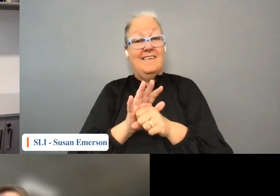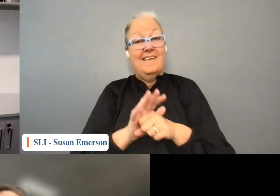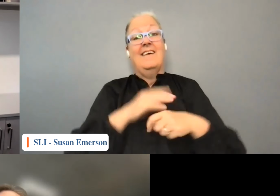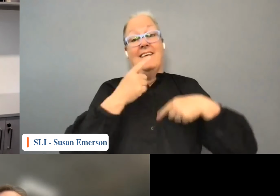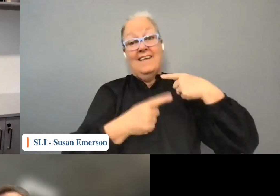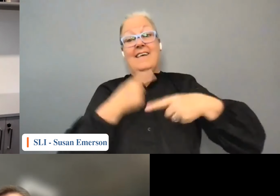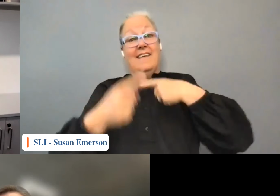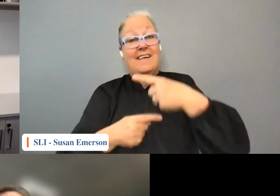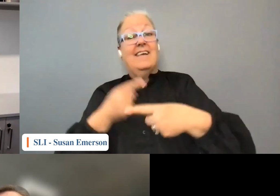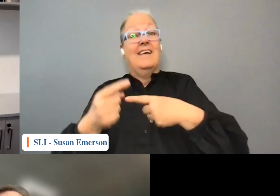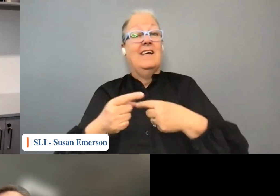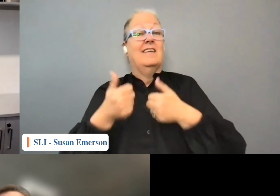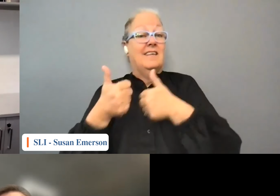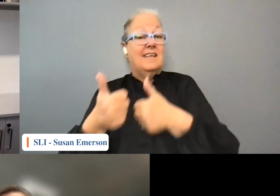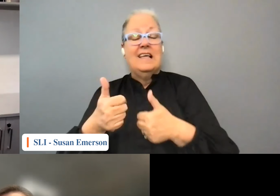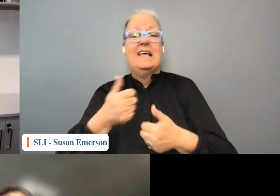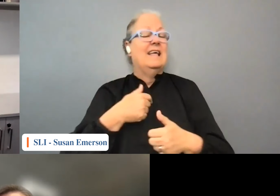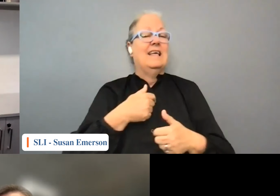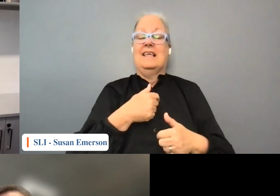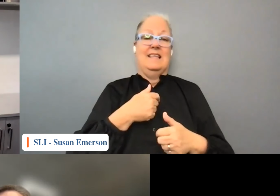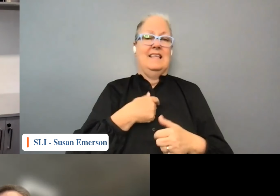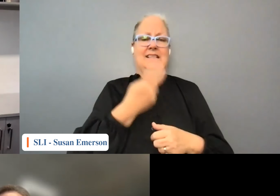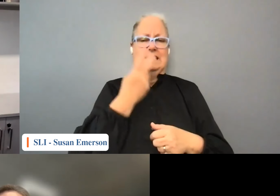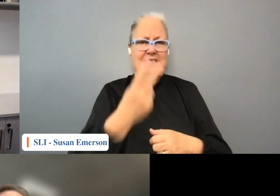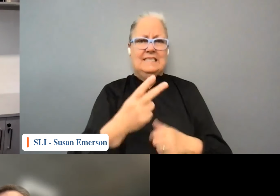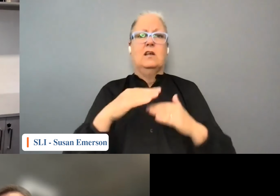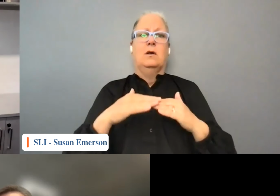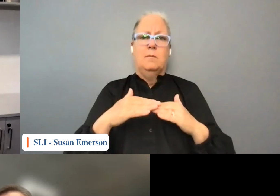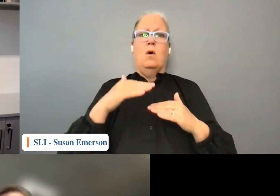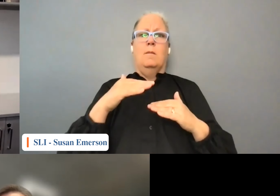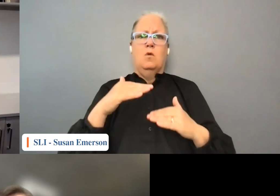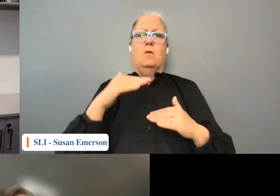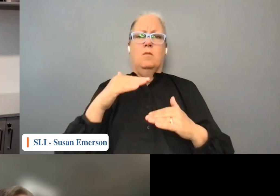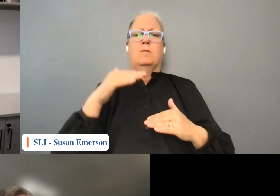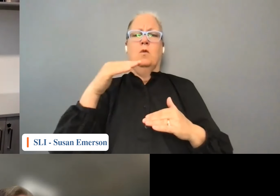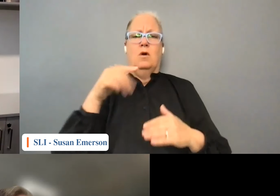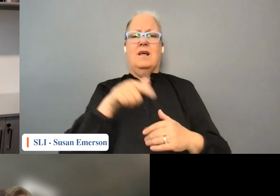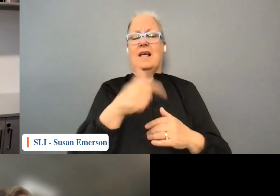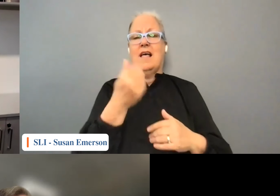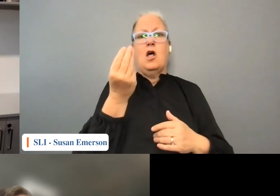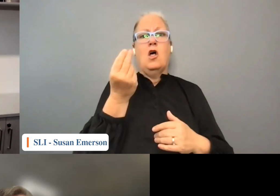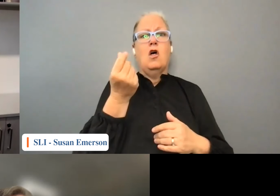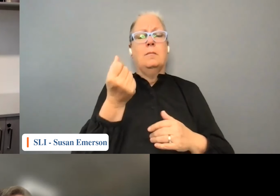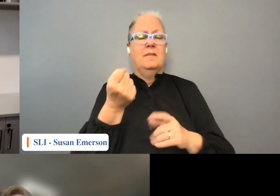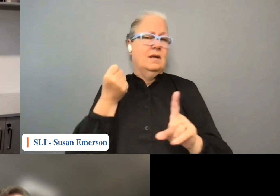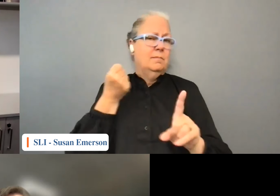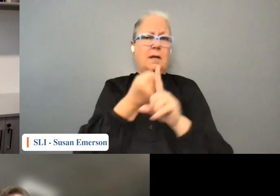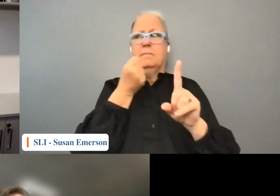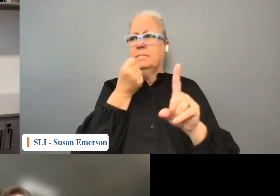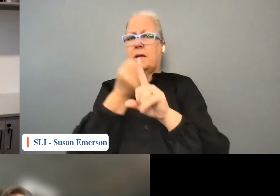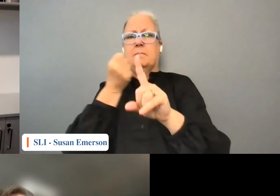see. I'm seeing an increasing severity of economic shocks,